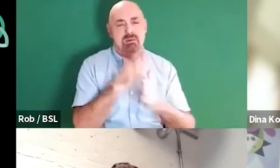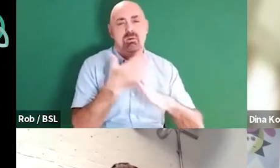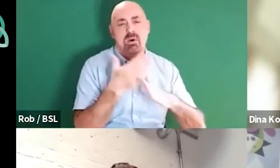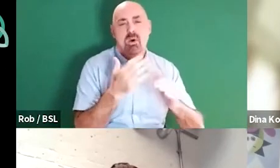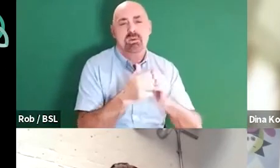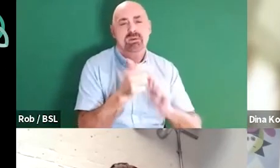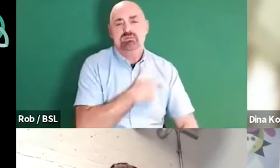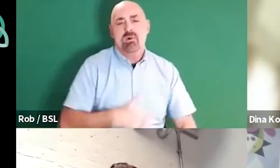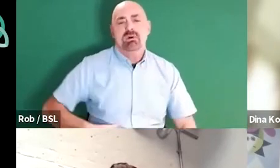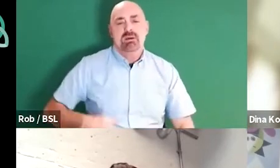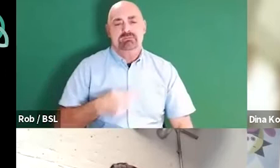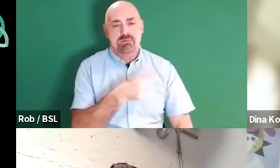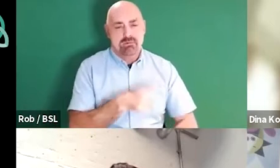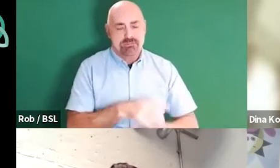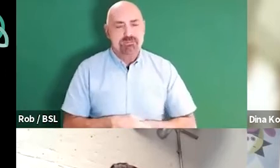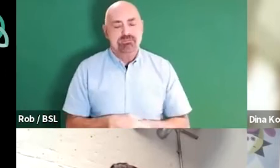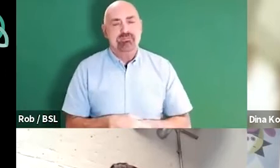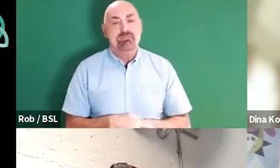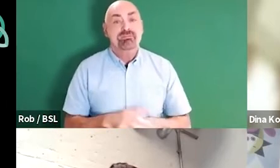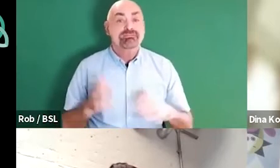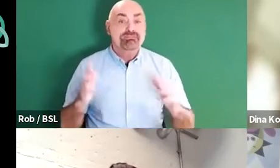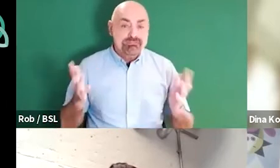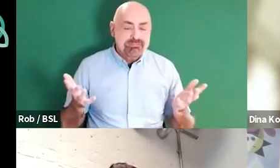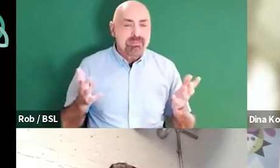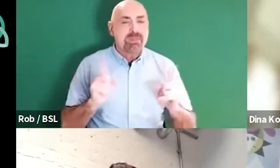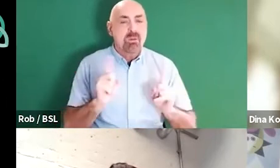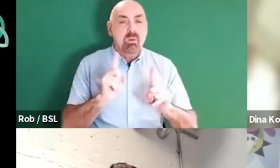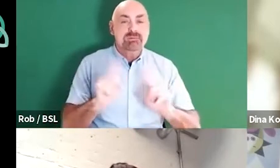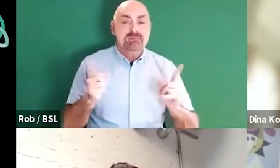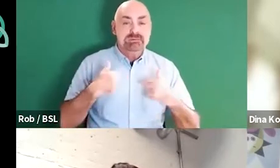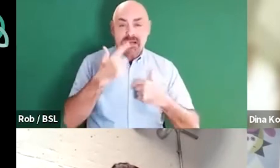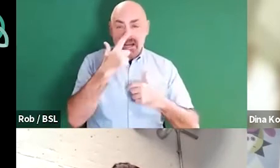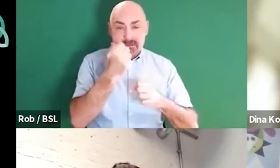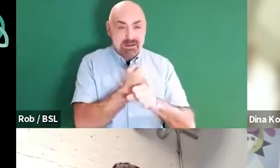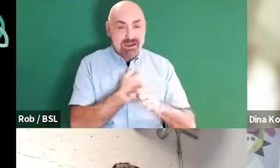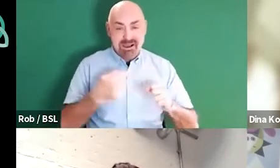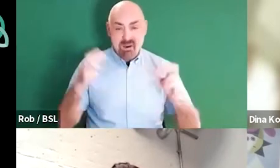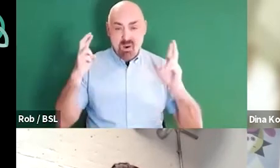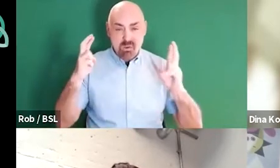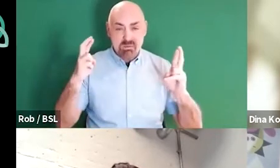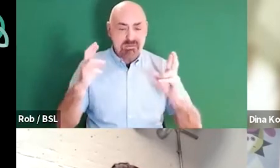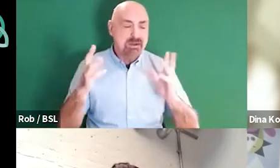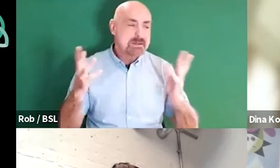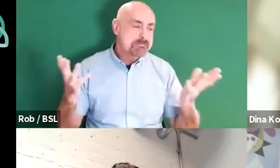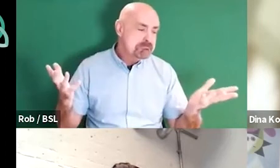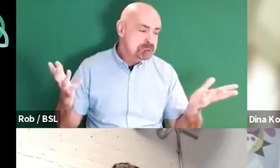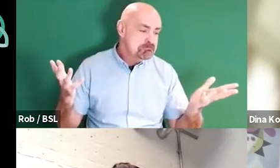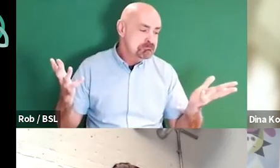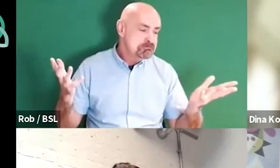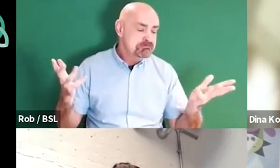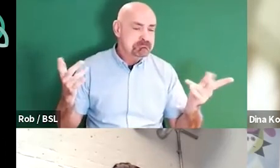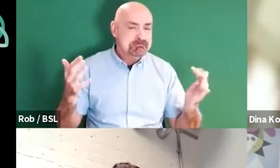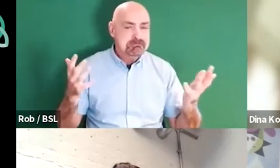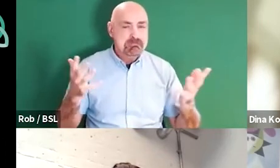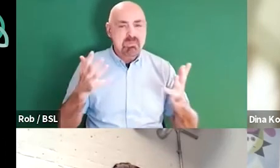on this project. So what difference do I hope? I think I'm going to answer that